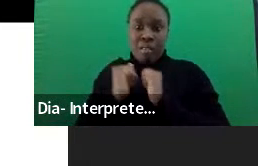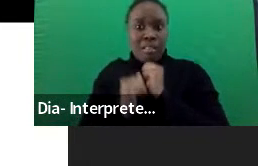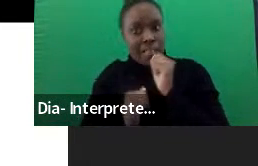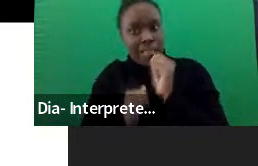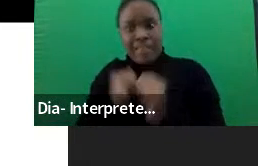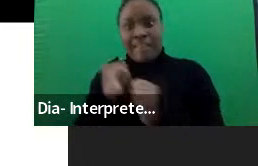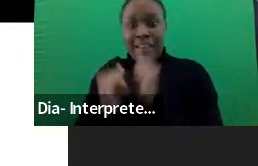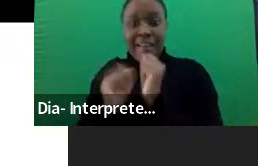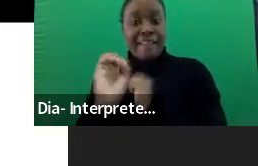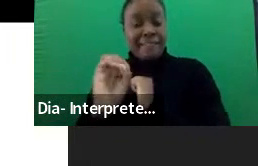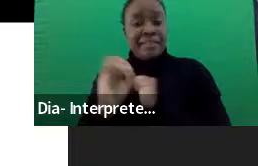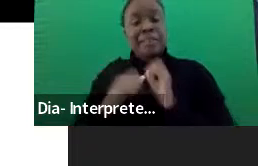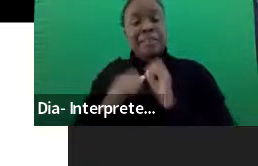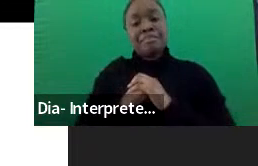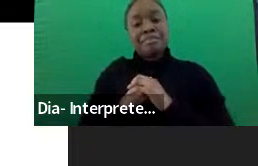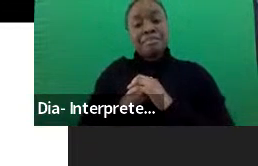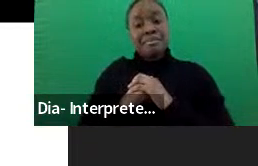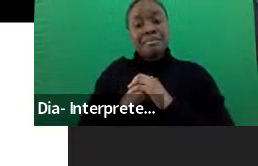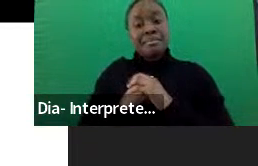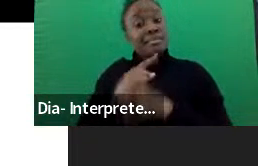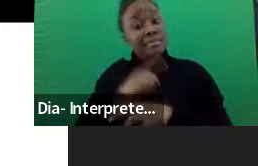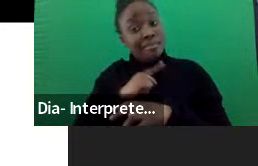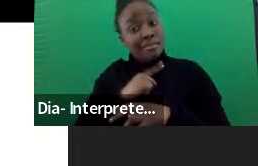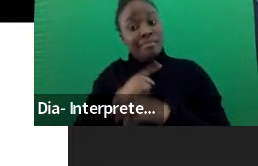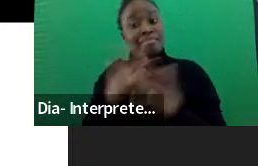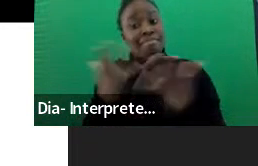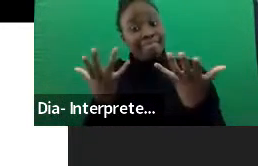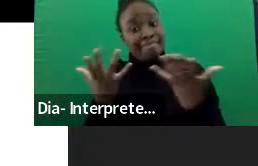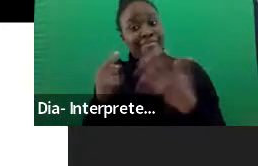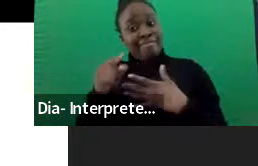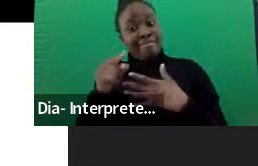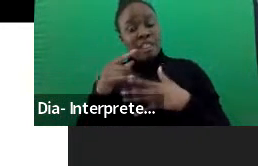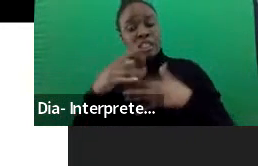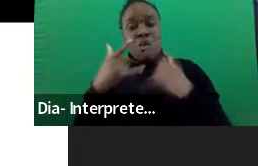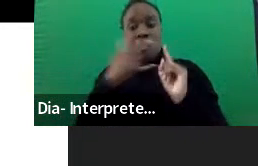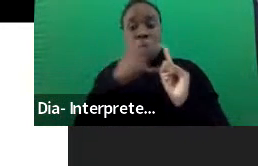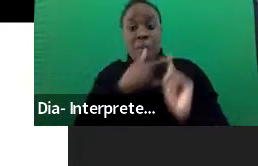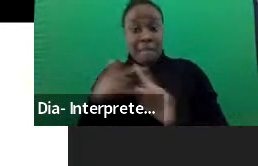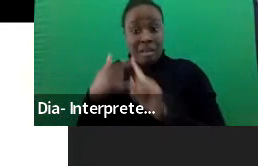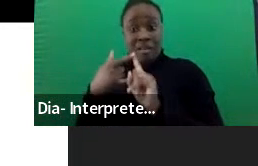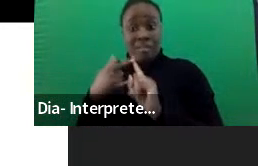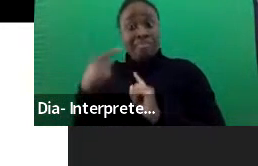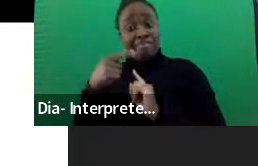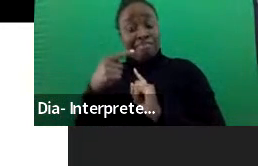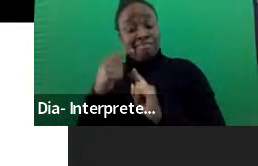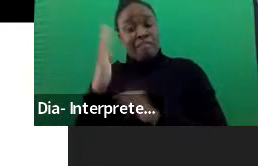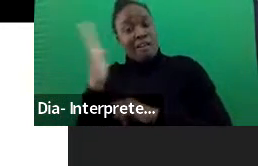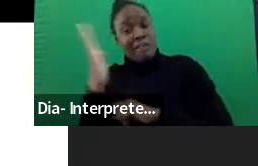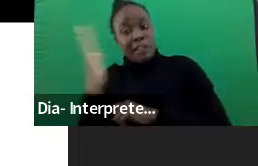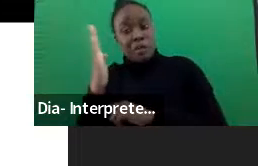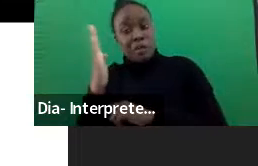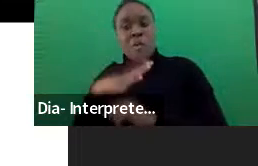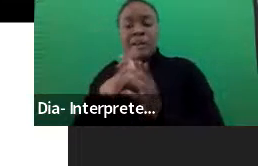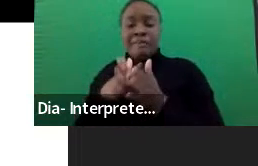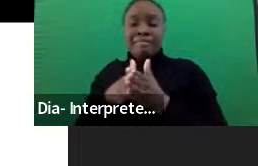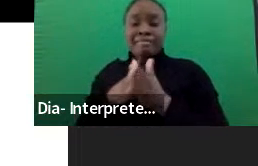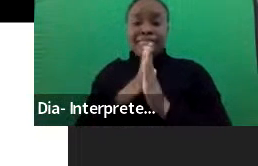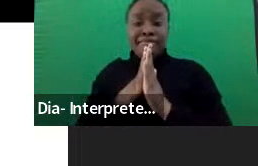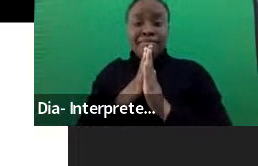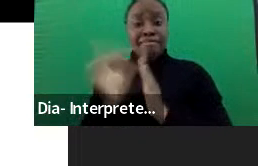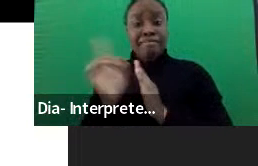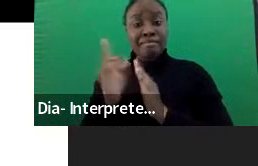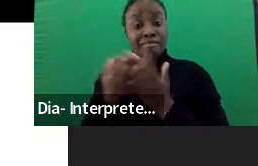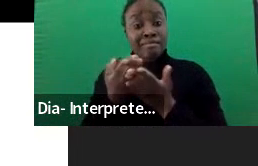end, we therefore use this webinar this afternoon to also appeal to members of